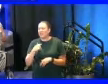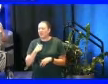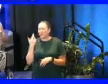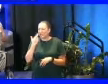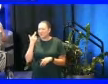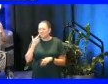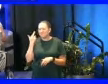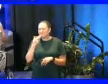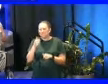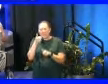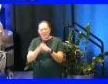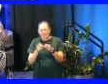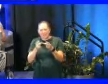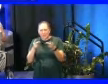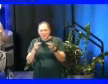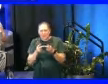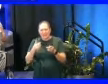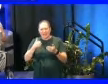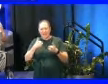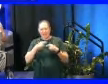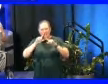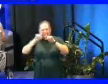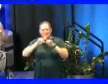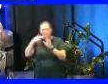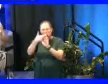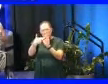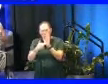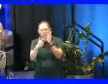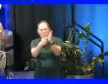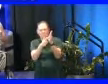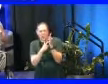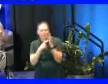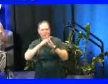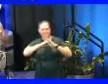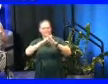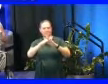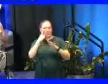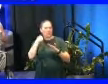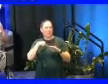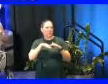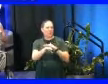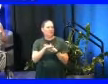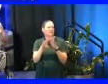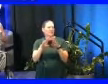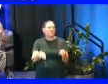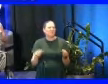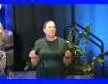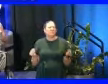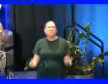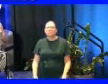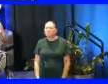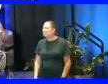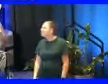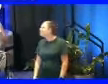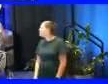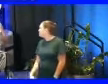time I turned around, there was a stipulation that was a barrier for me to be able to get housing. And